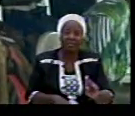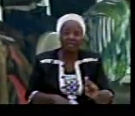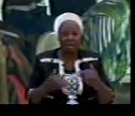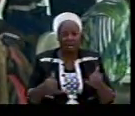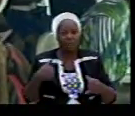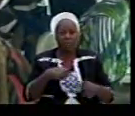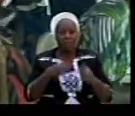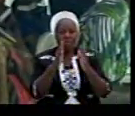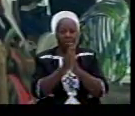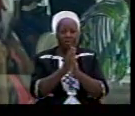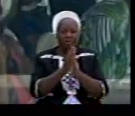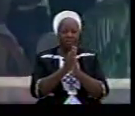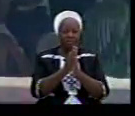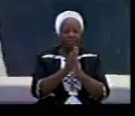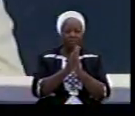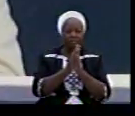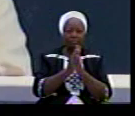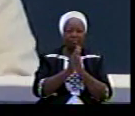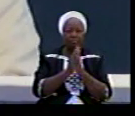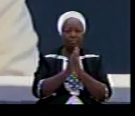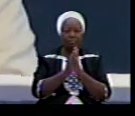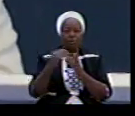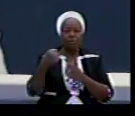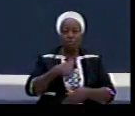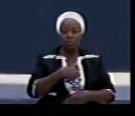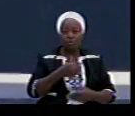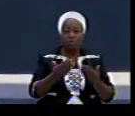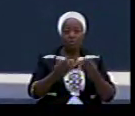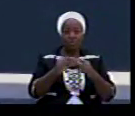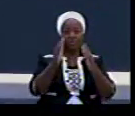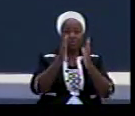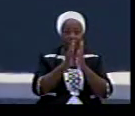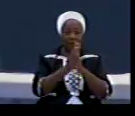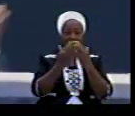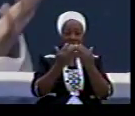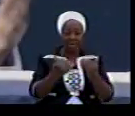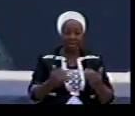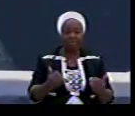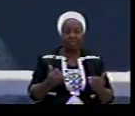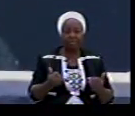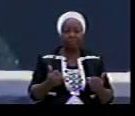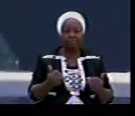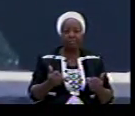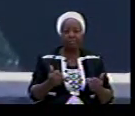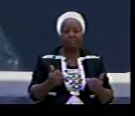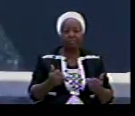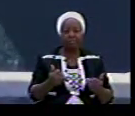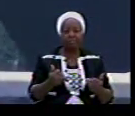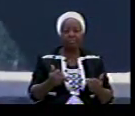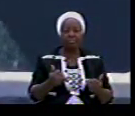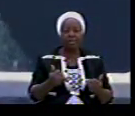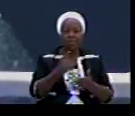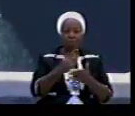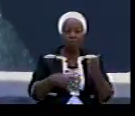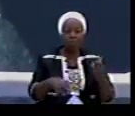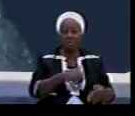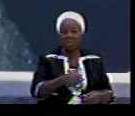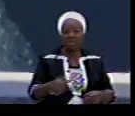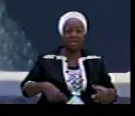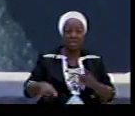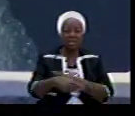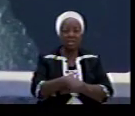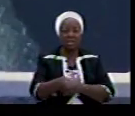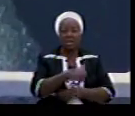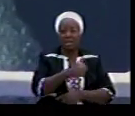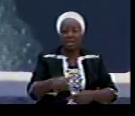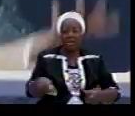bowed and eyes closed. Heads bowed and eyes closed. What a day. A day of joy for